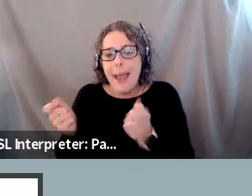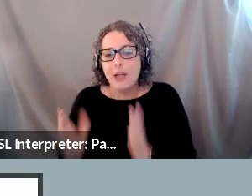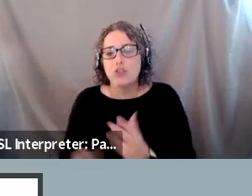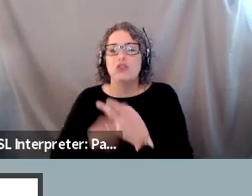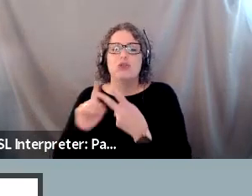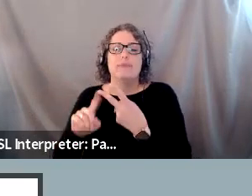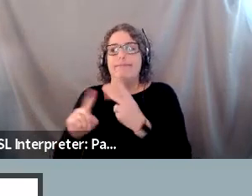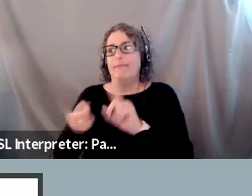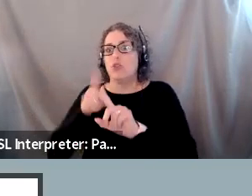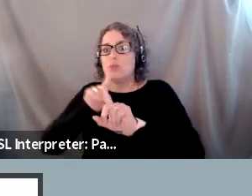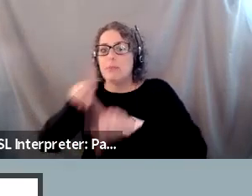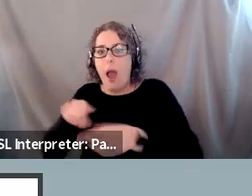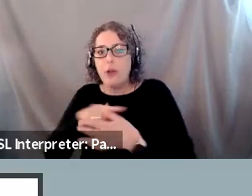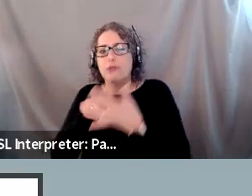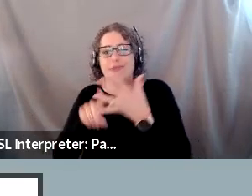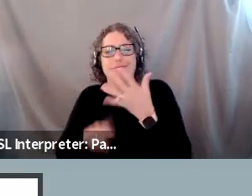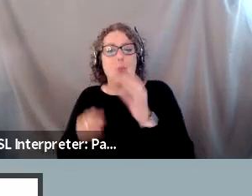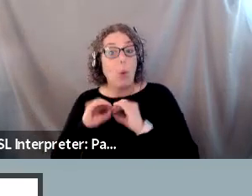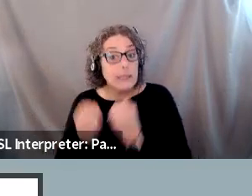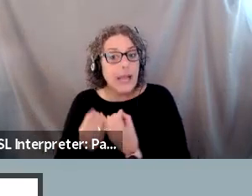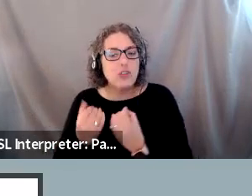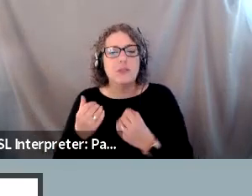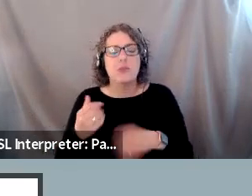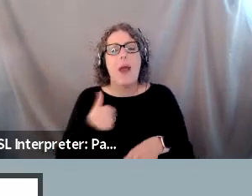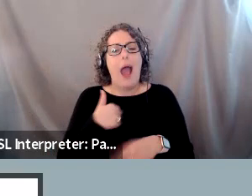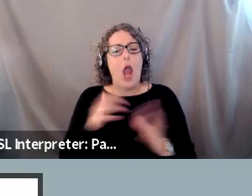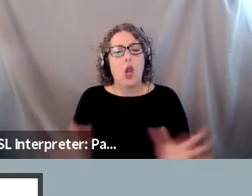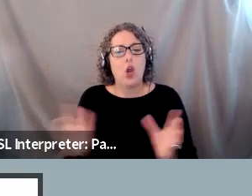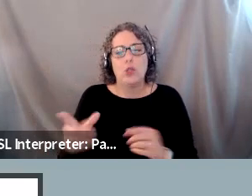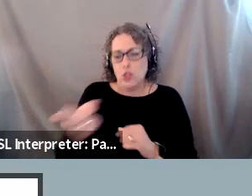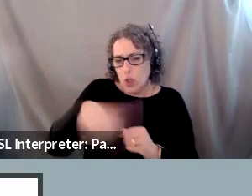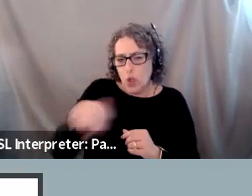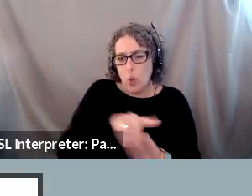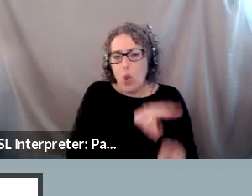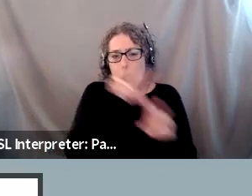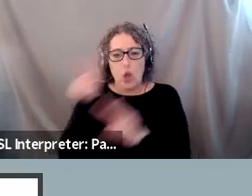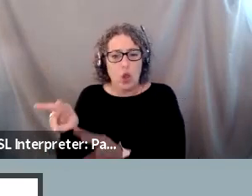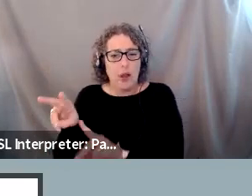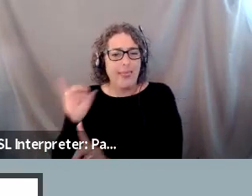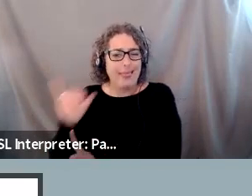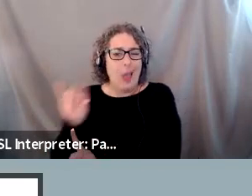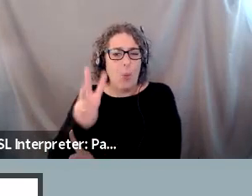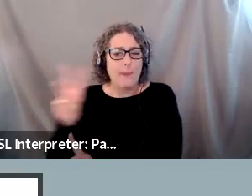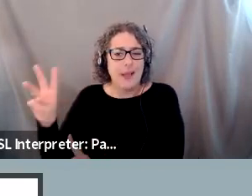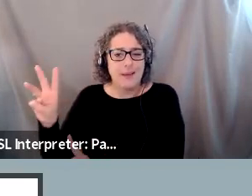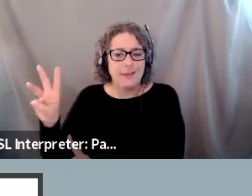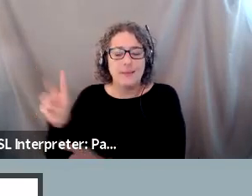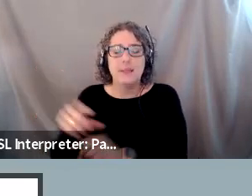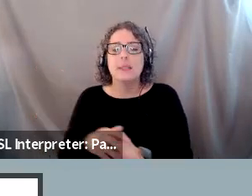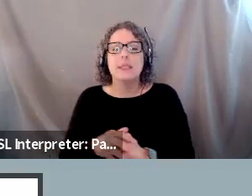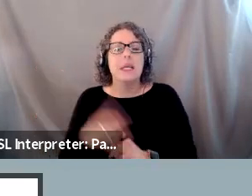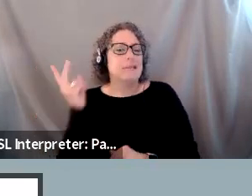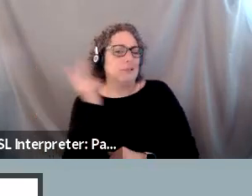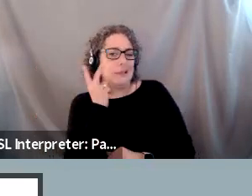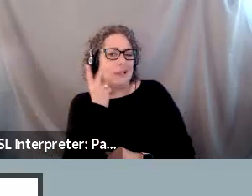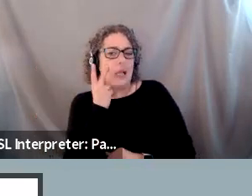and for organizations themselves. So I would encourage you to go check out that web page and see what